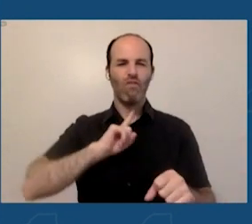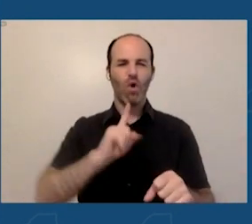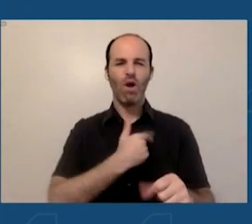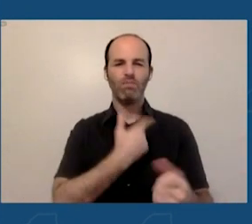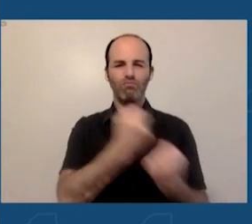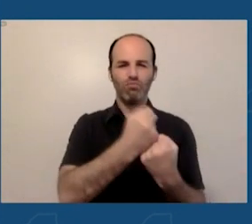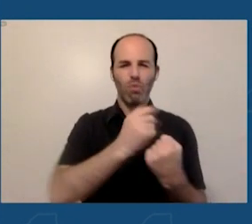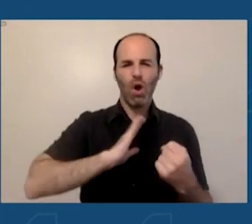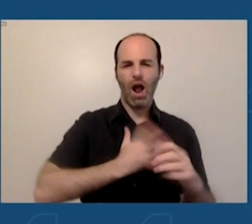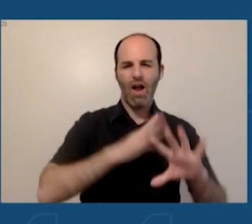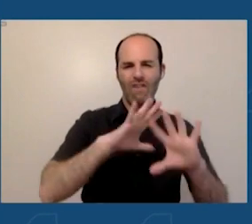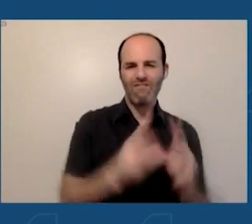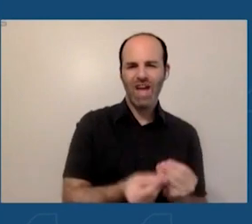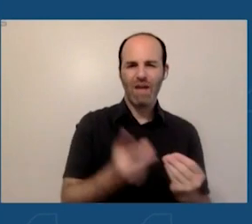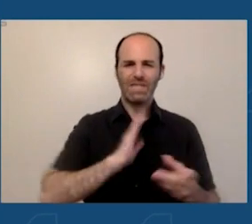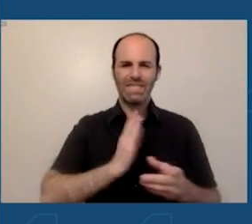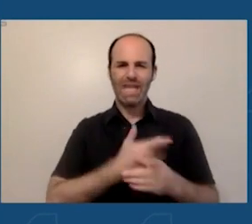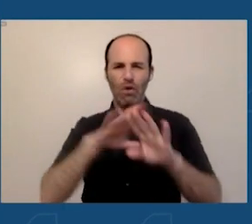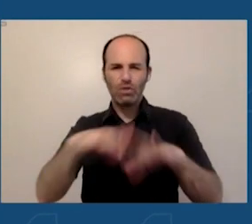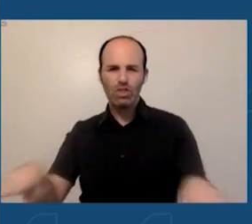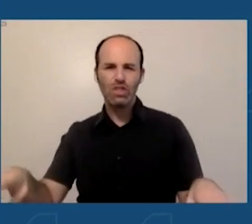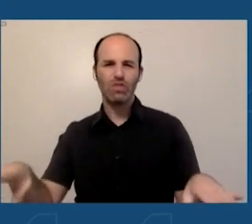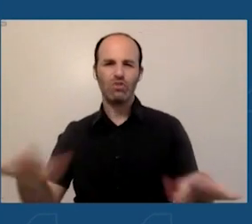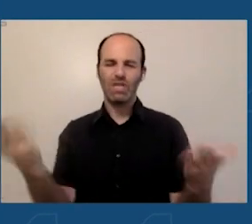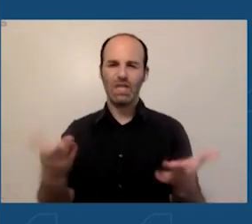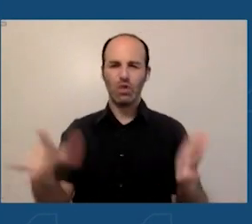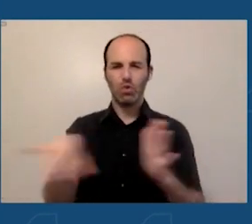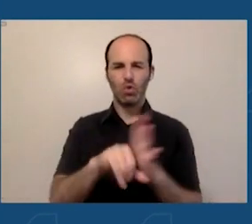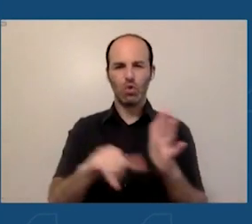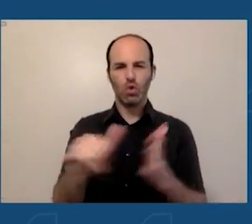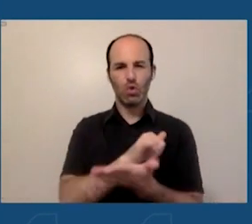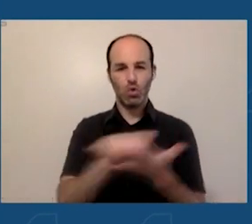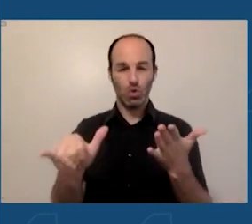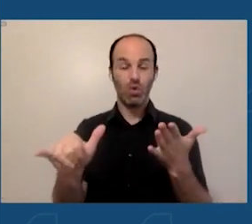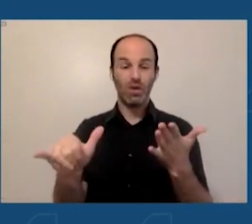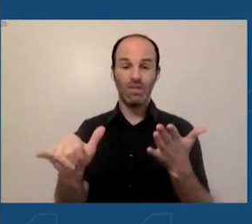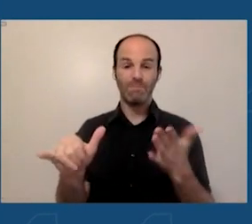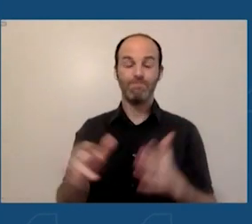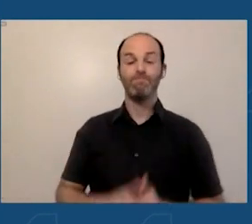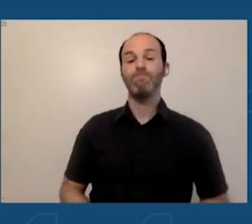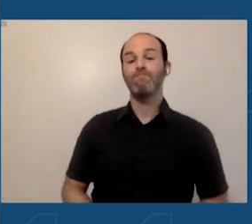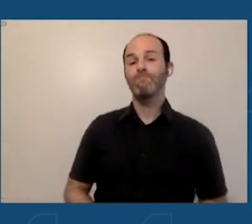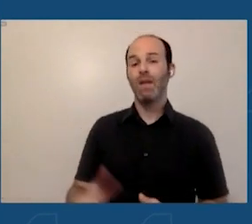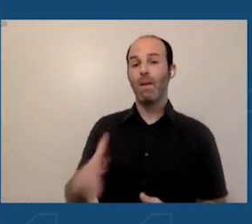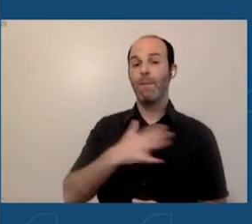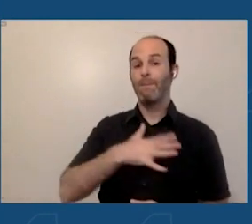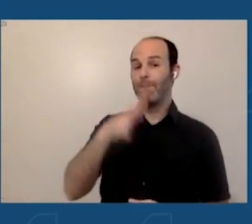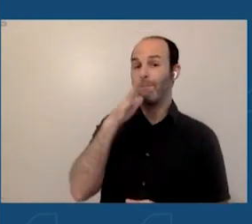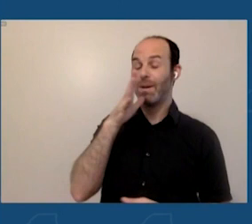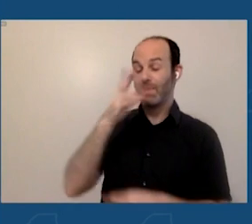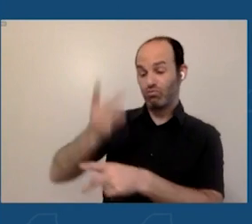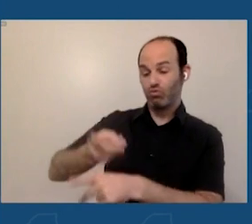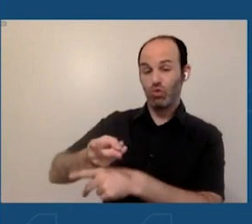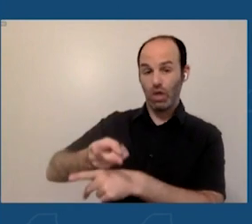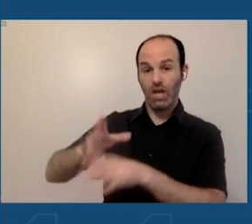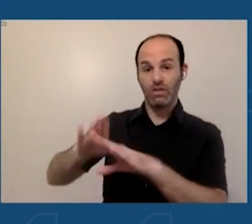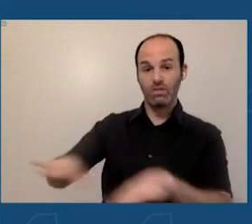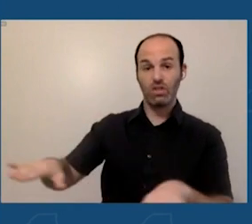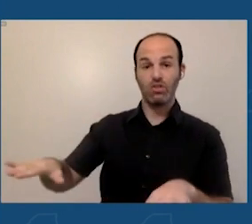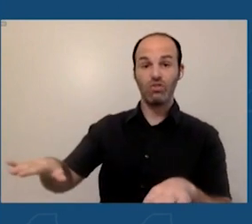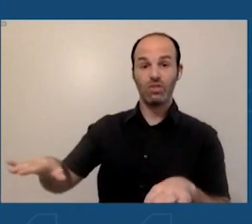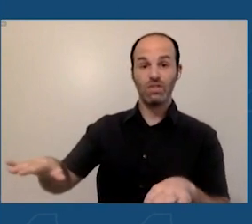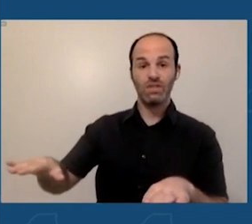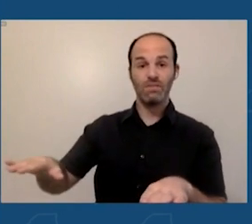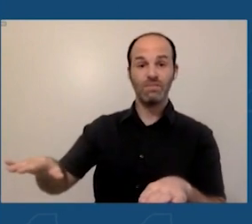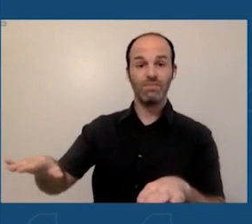to our children. And you know, my mom took care of children, and you